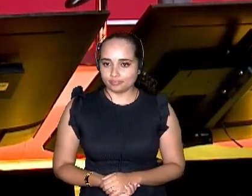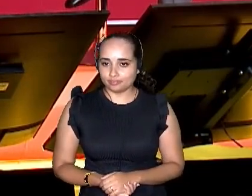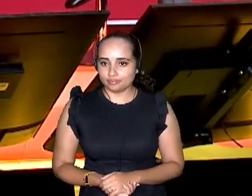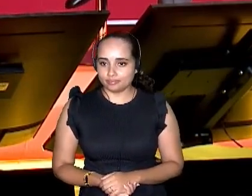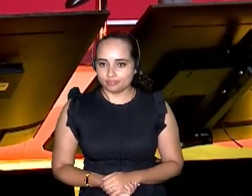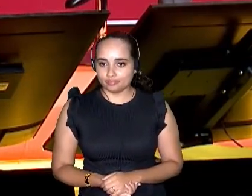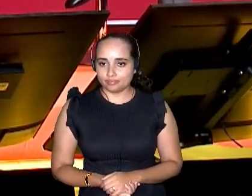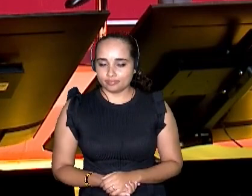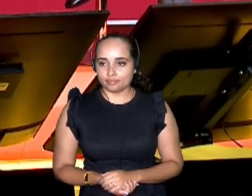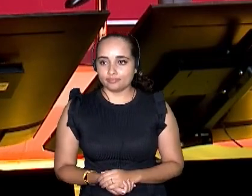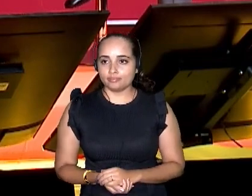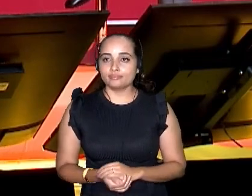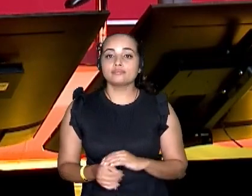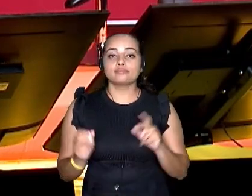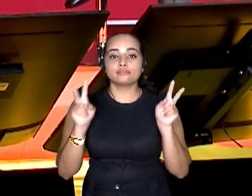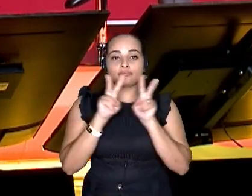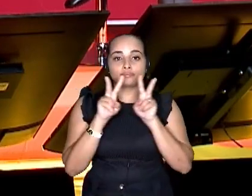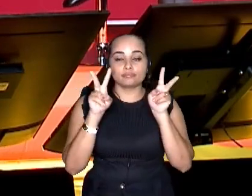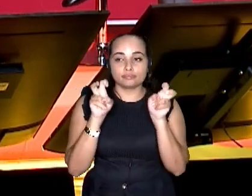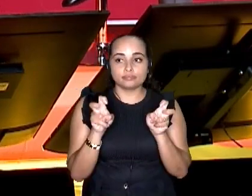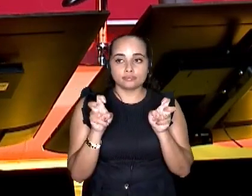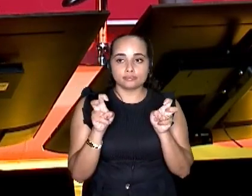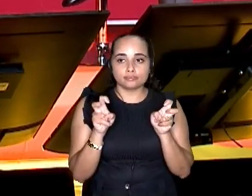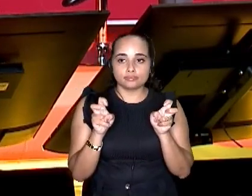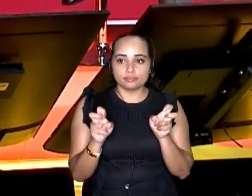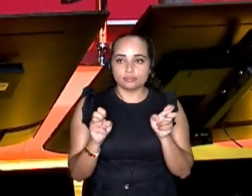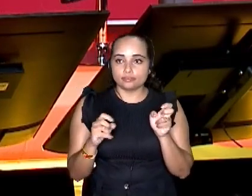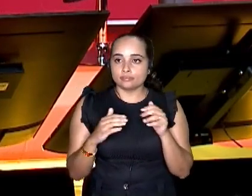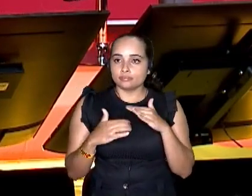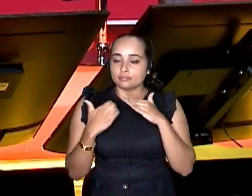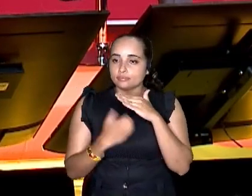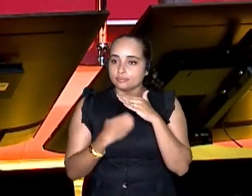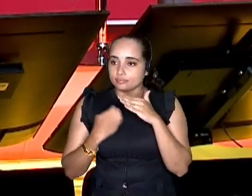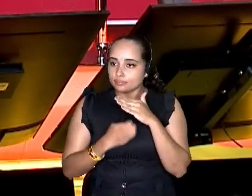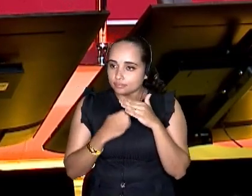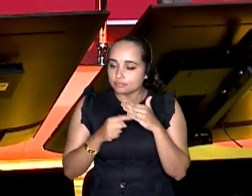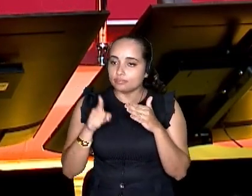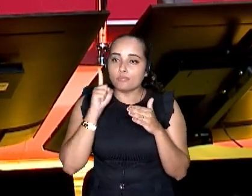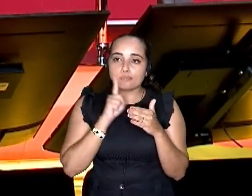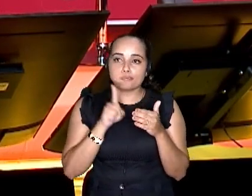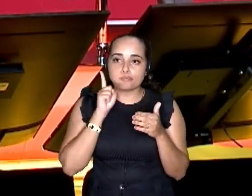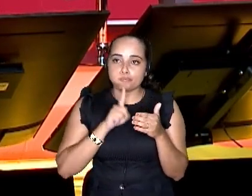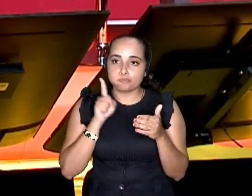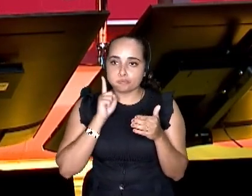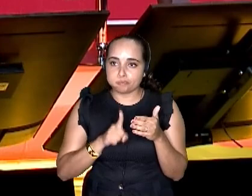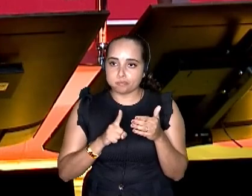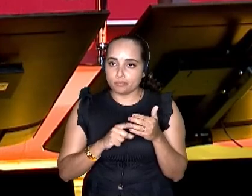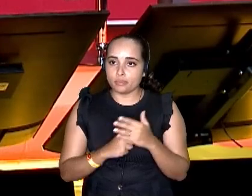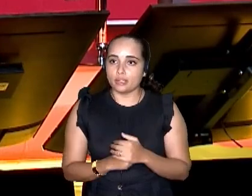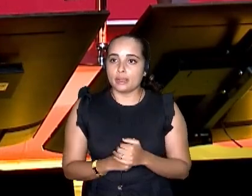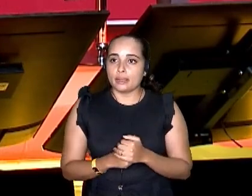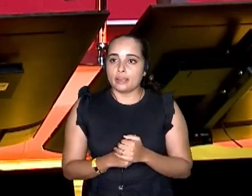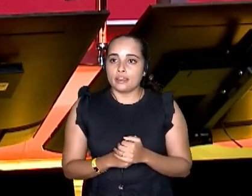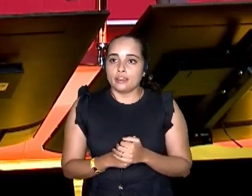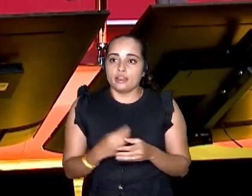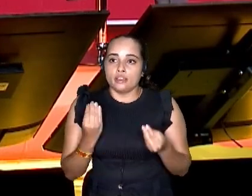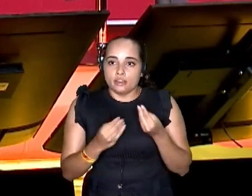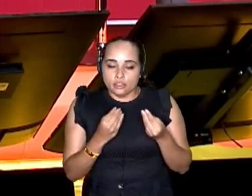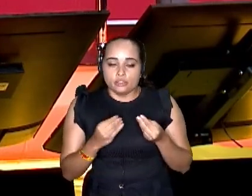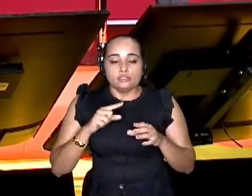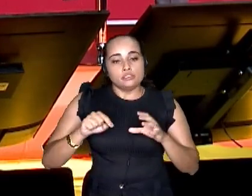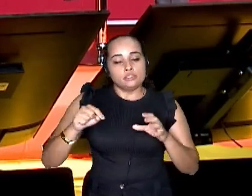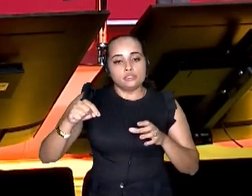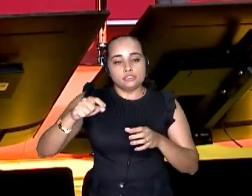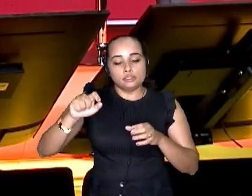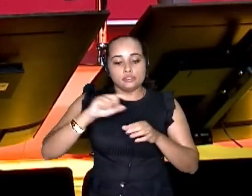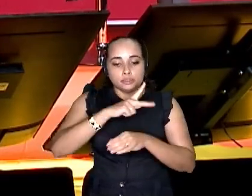sobre os foreign tax credits de empresas nos Estados Unidos, com multinacionais aqui